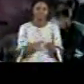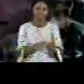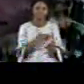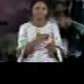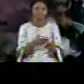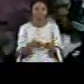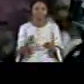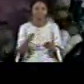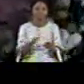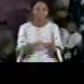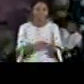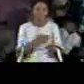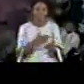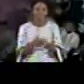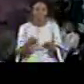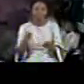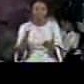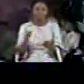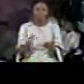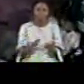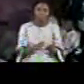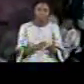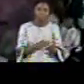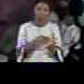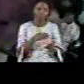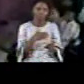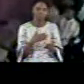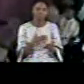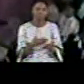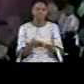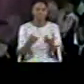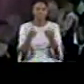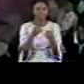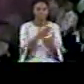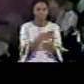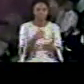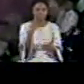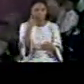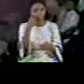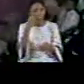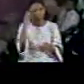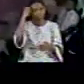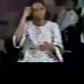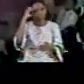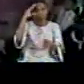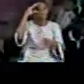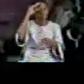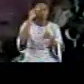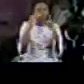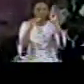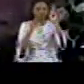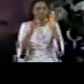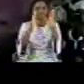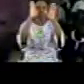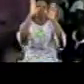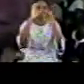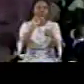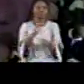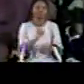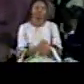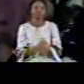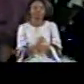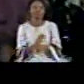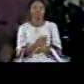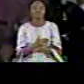as you see what the lord has done bring them out the power of god will not miss